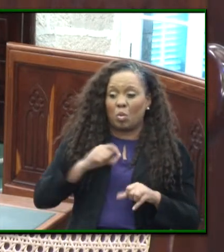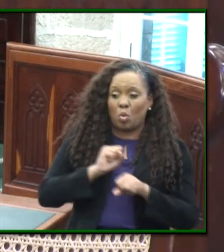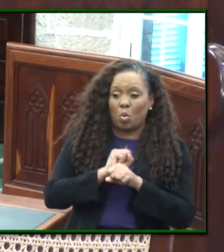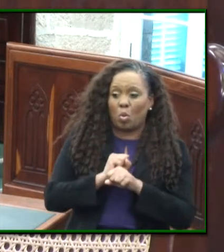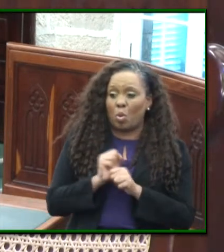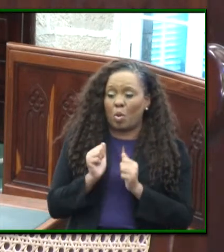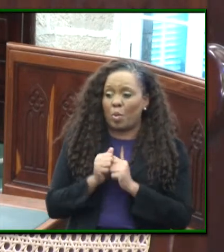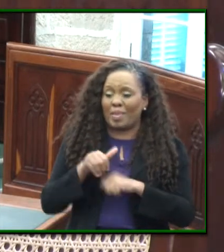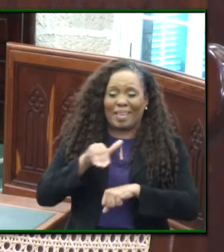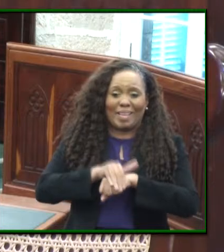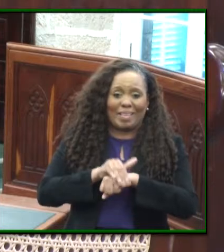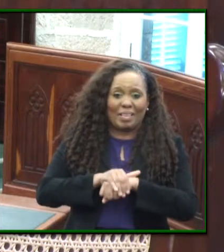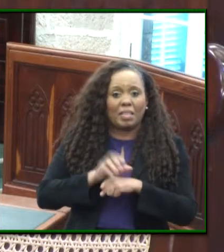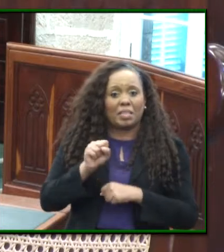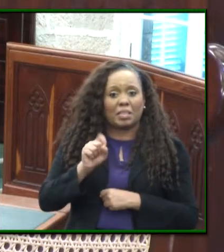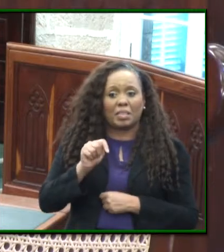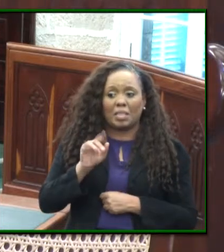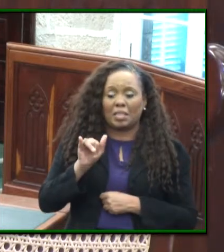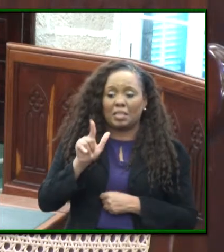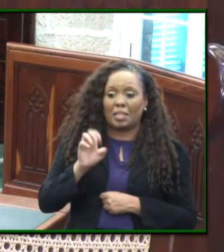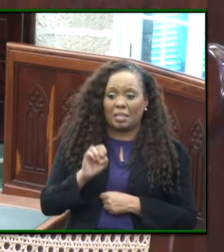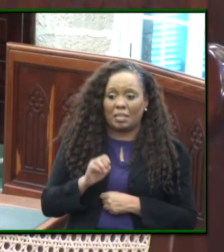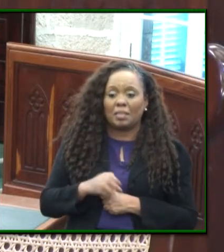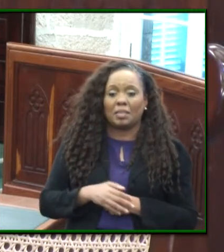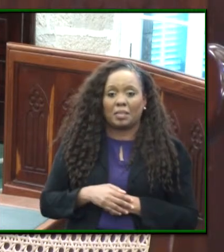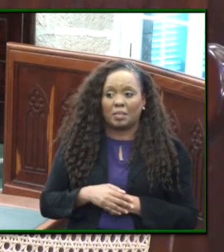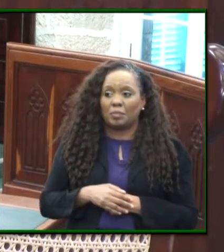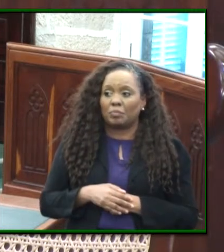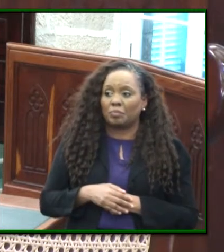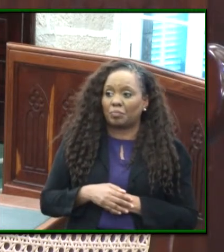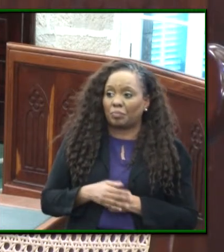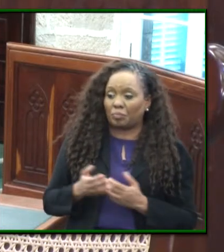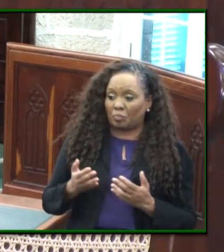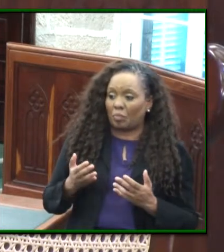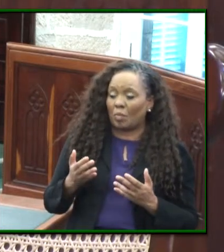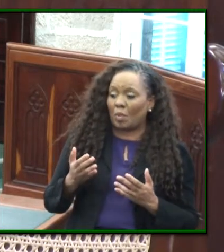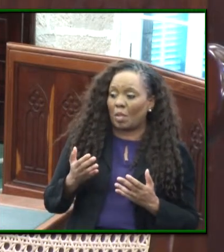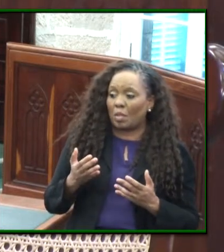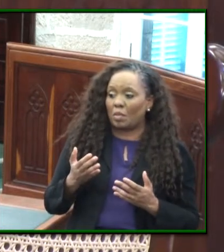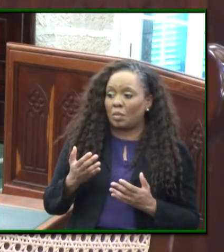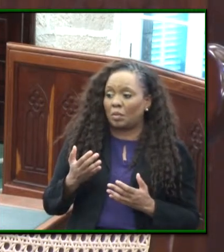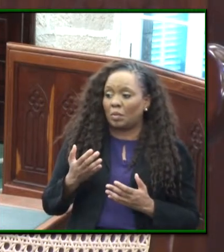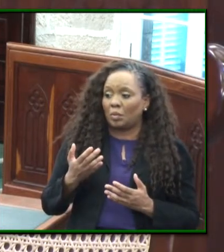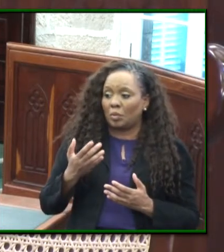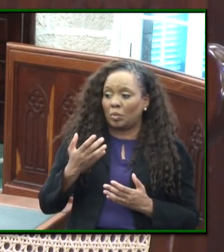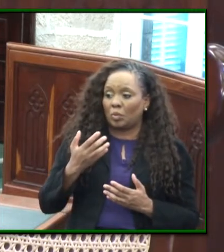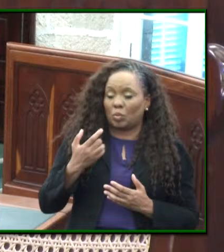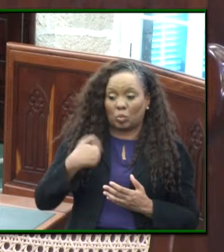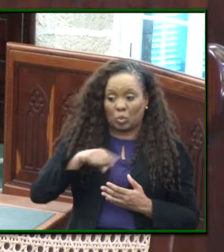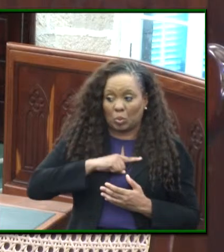styled. In other words, apart from the repatriation,